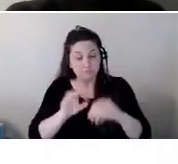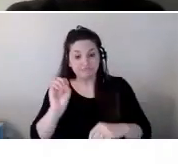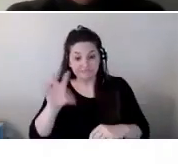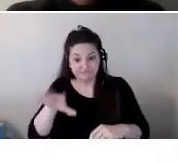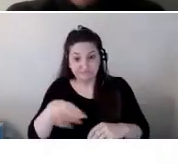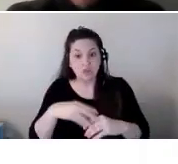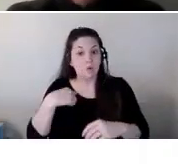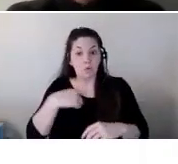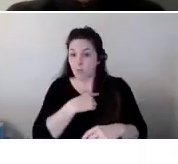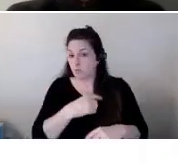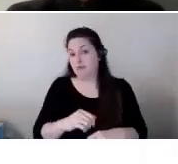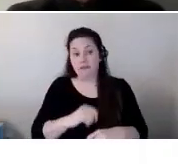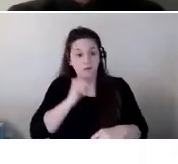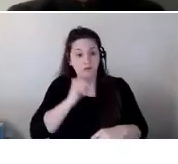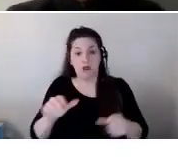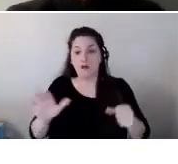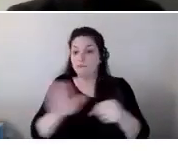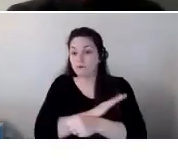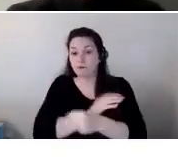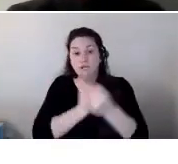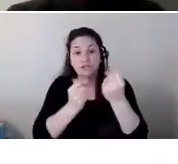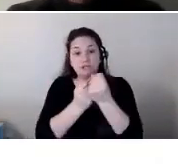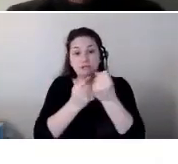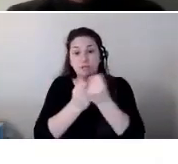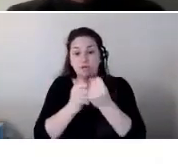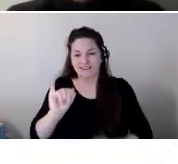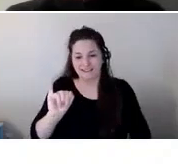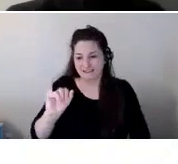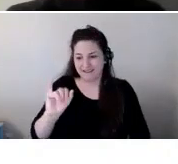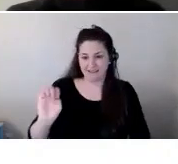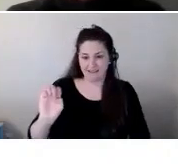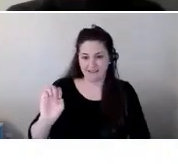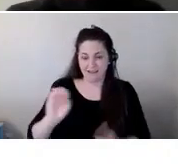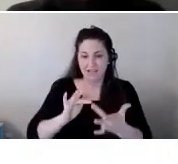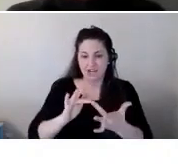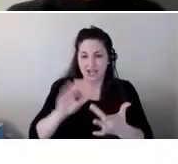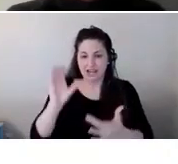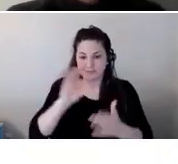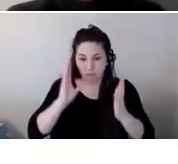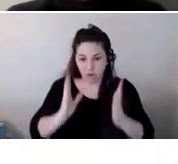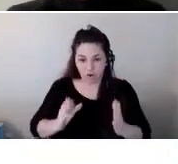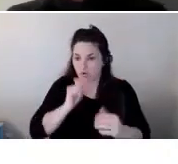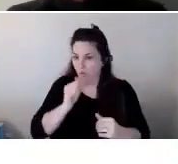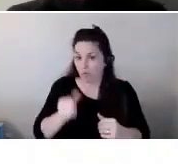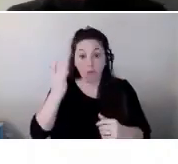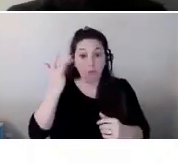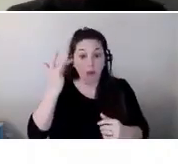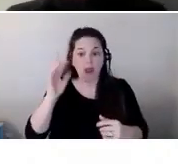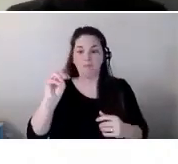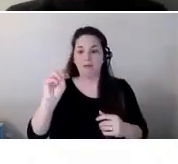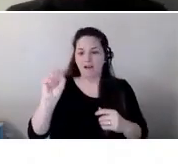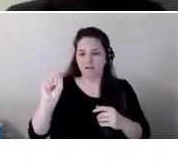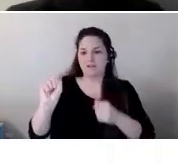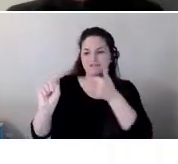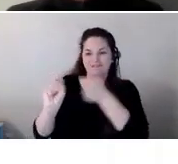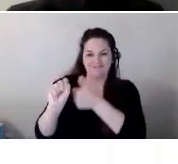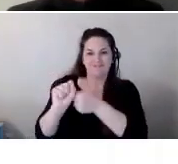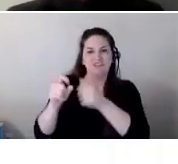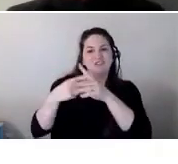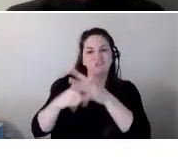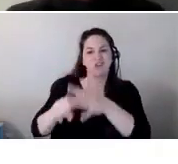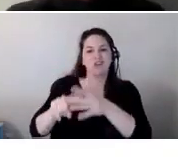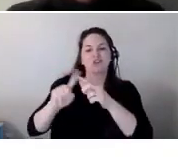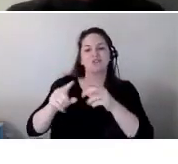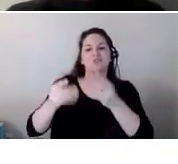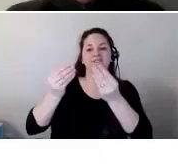not fully support Internet Explorer, because Microsoft themselves have started to phase